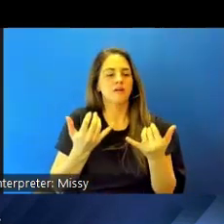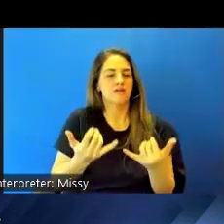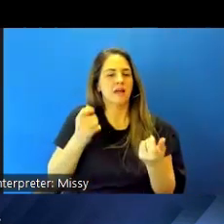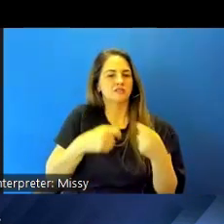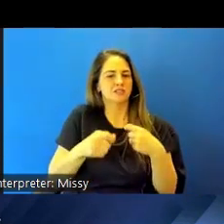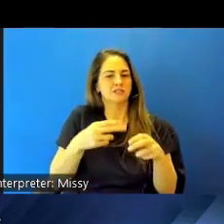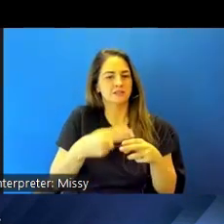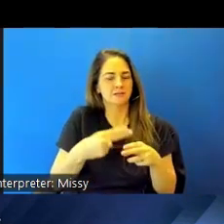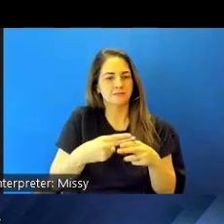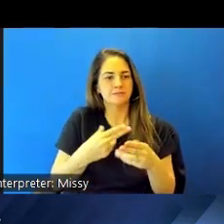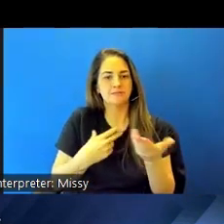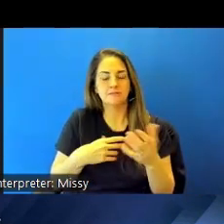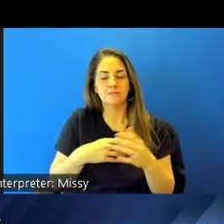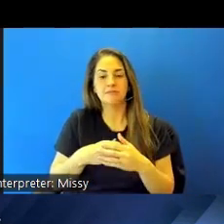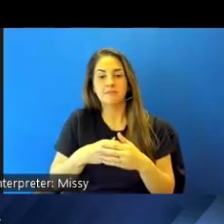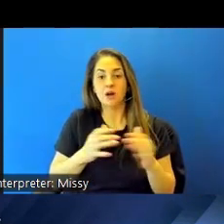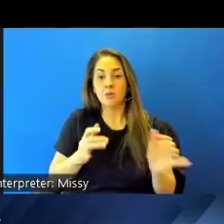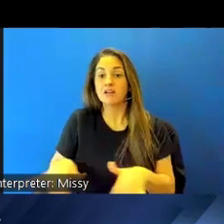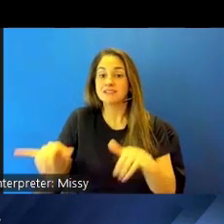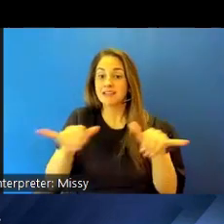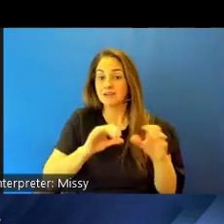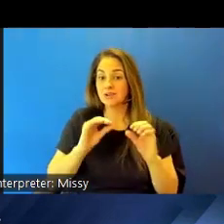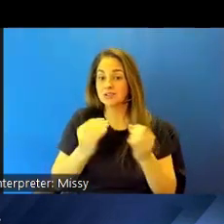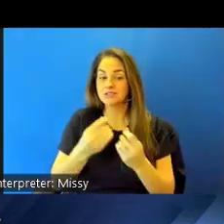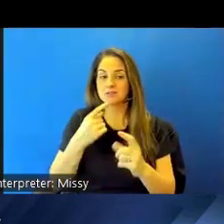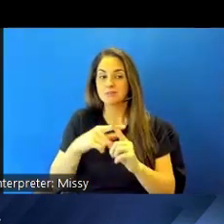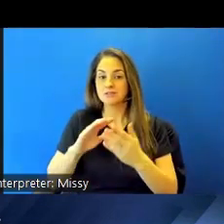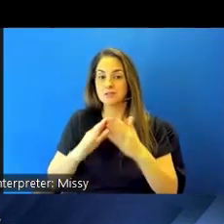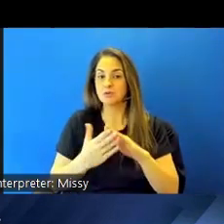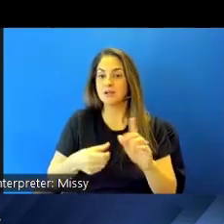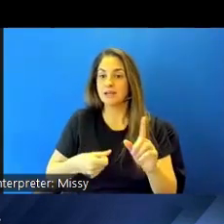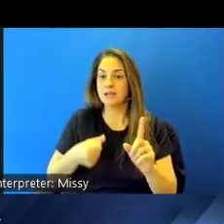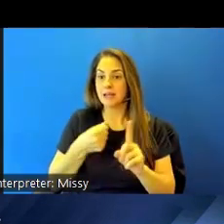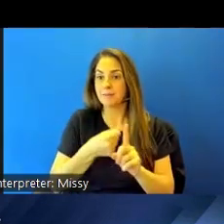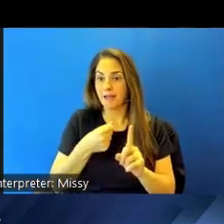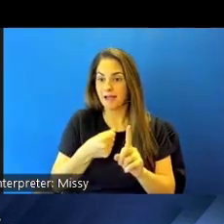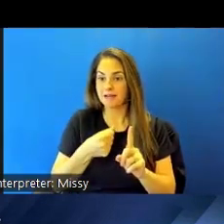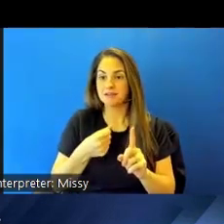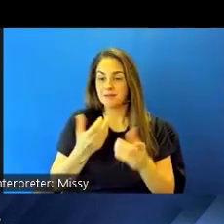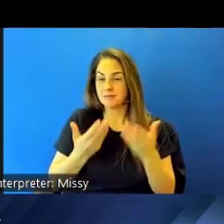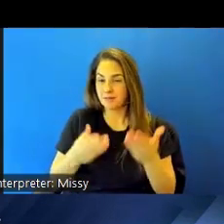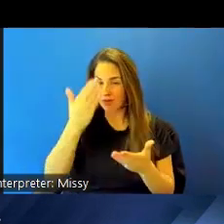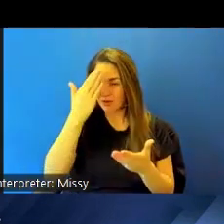the, we are a standards organization as well as a community of impact. You might know us